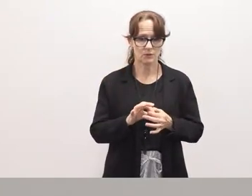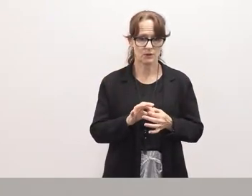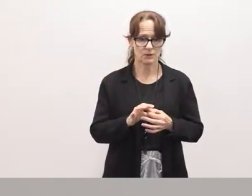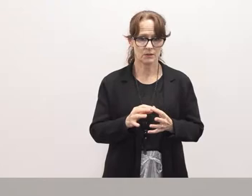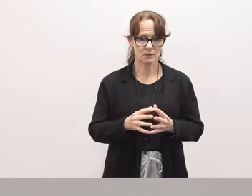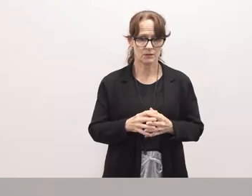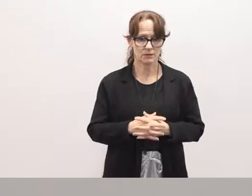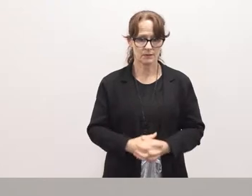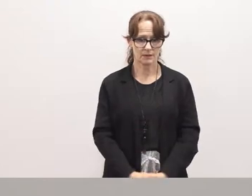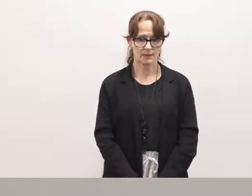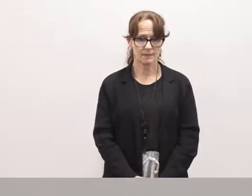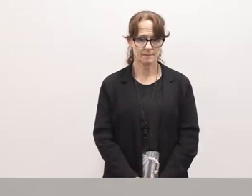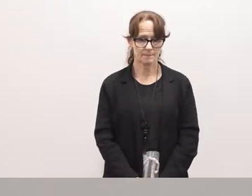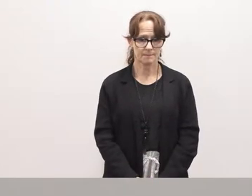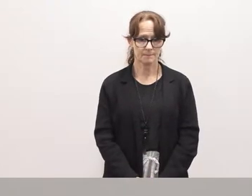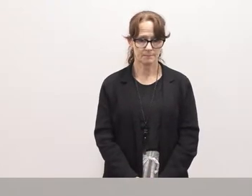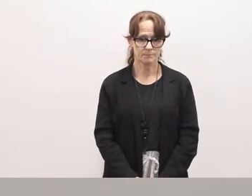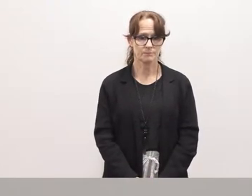supportive.